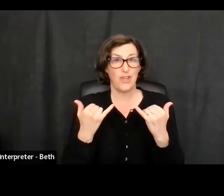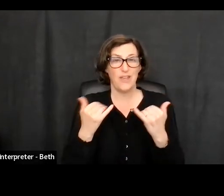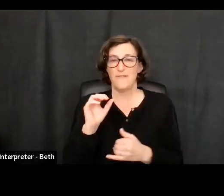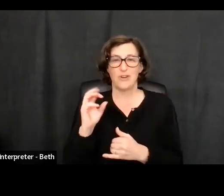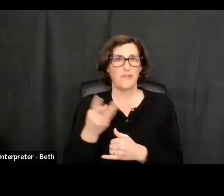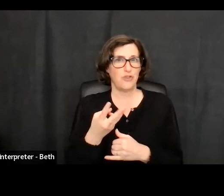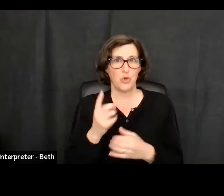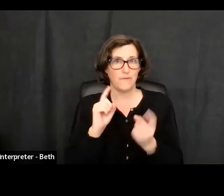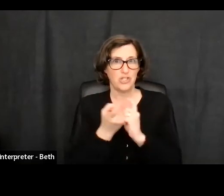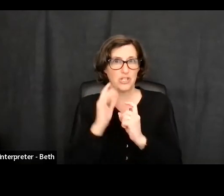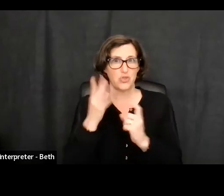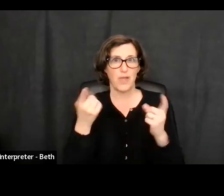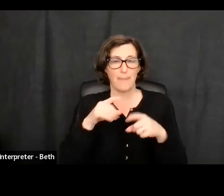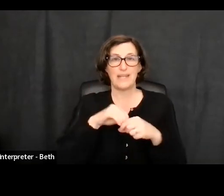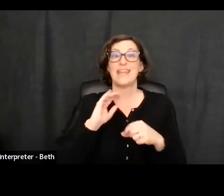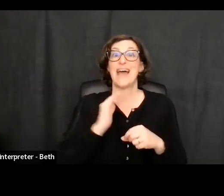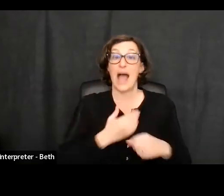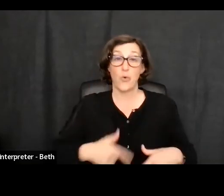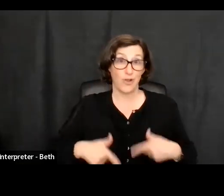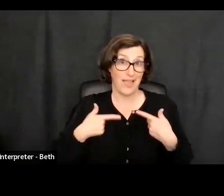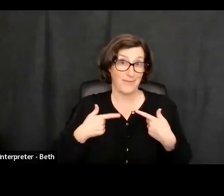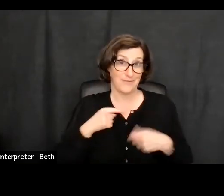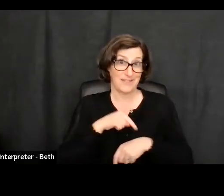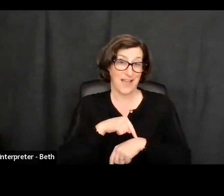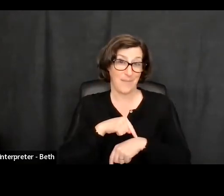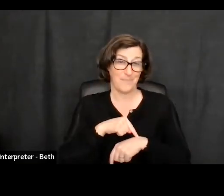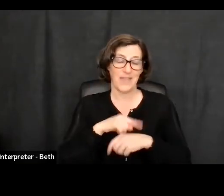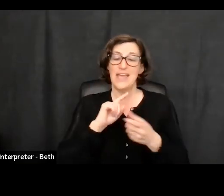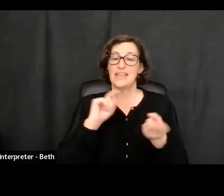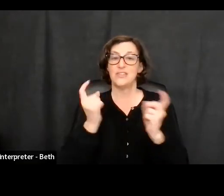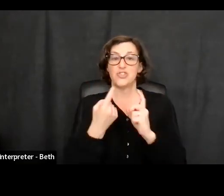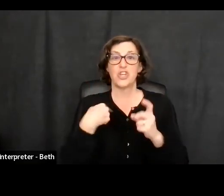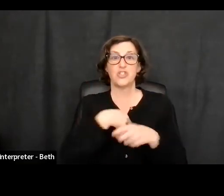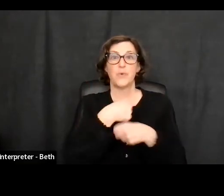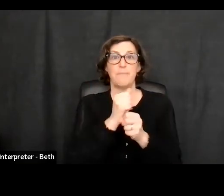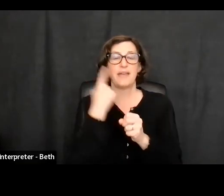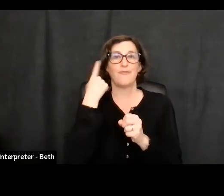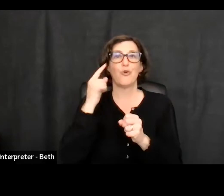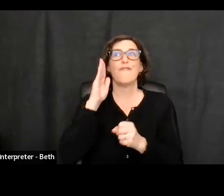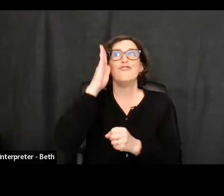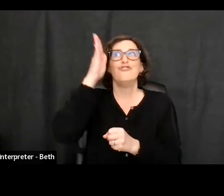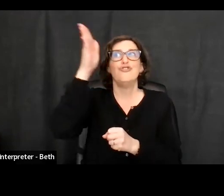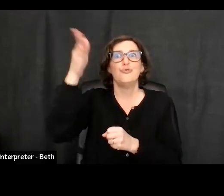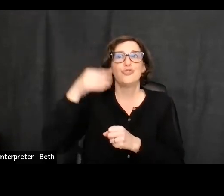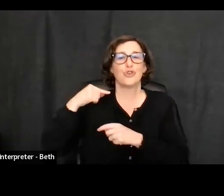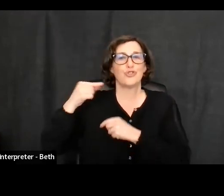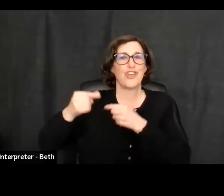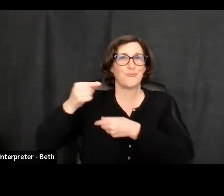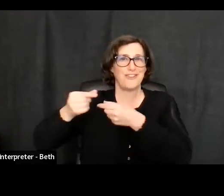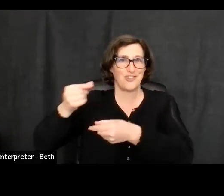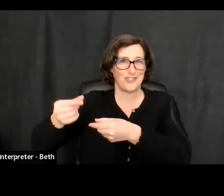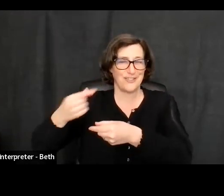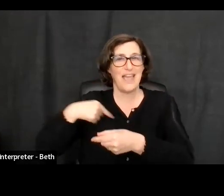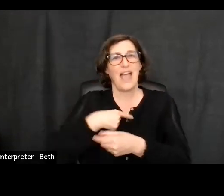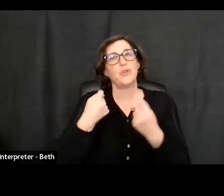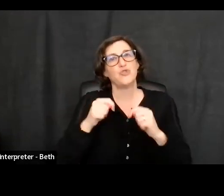our lifetimes. Like, these are changes that we make for the generations that come after us. And we try to do what we can in